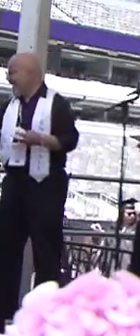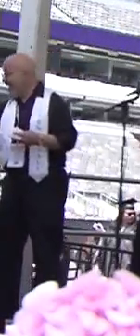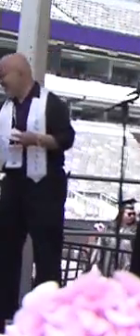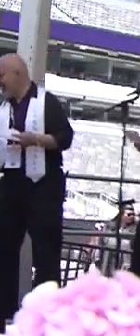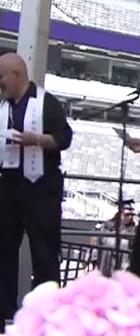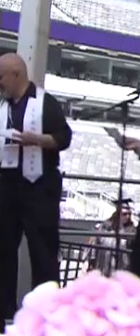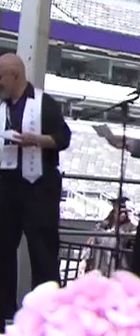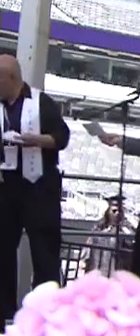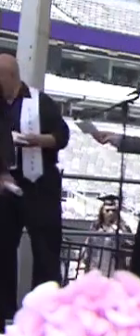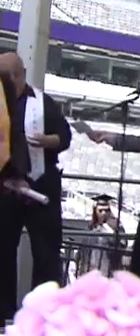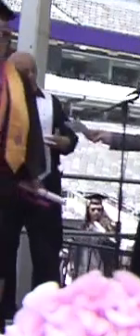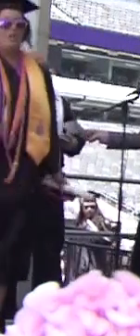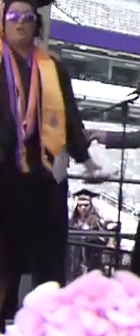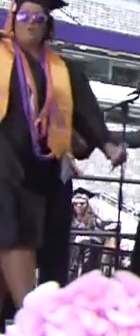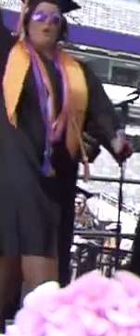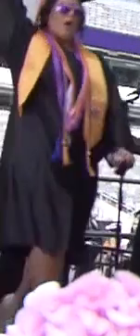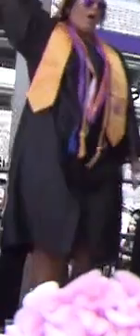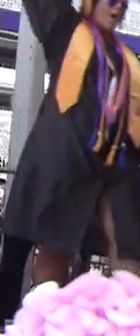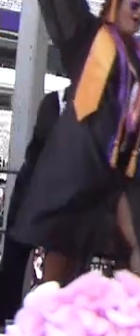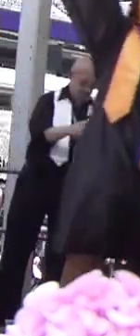Nicole Wartell.